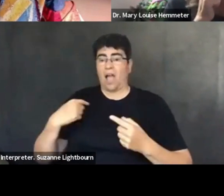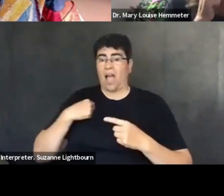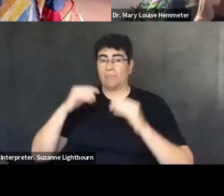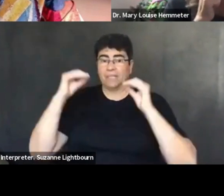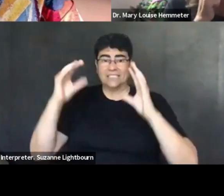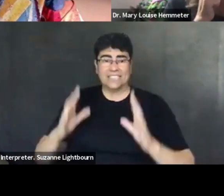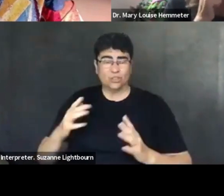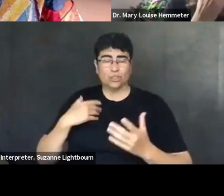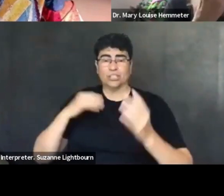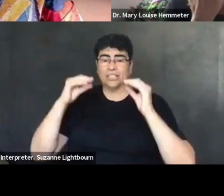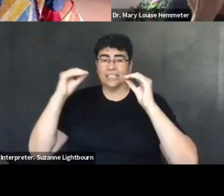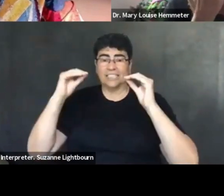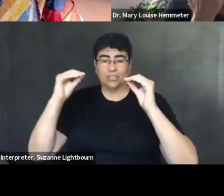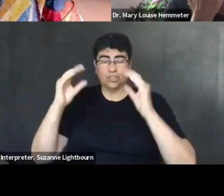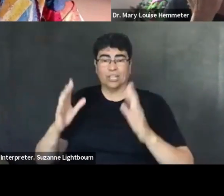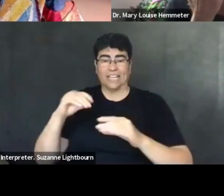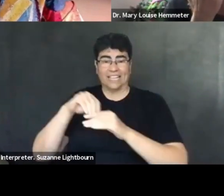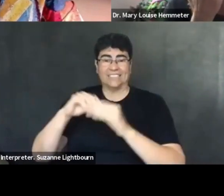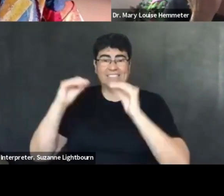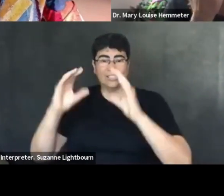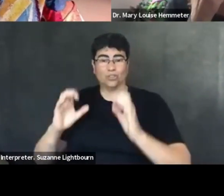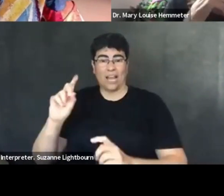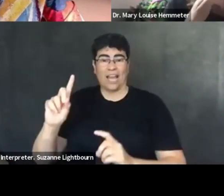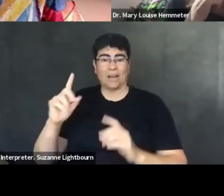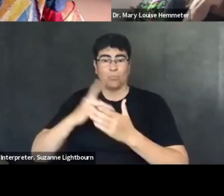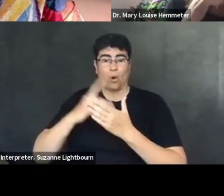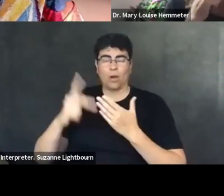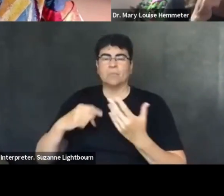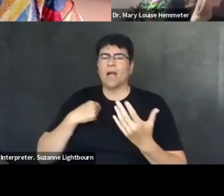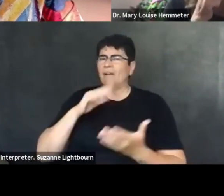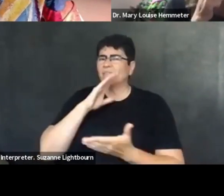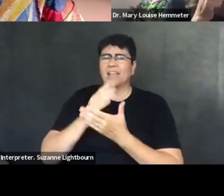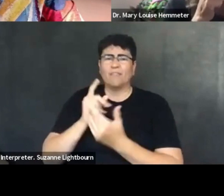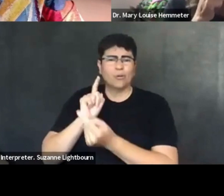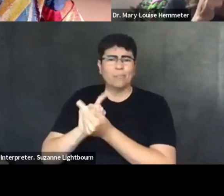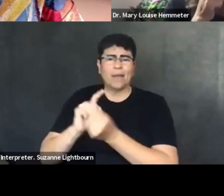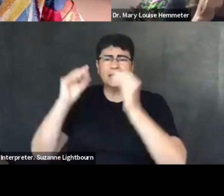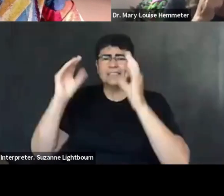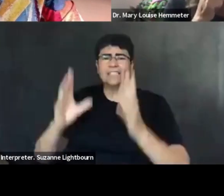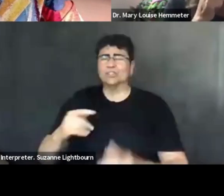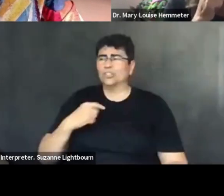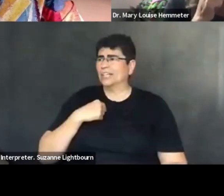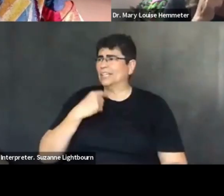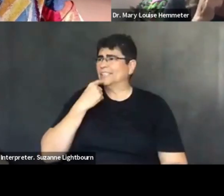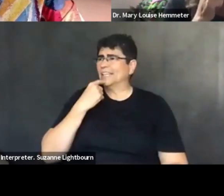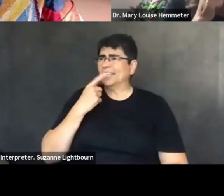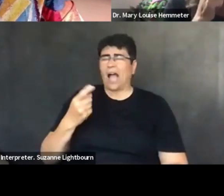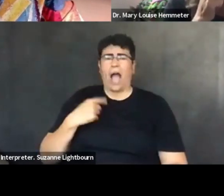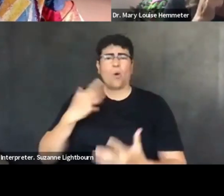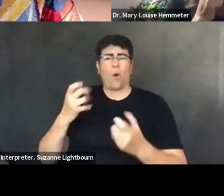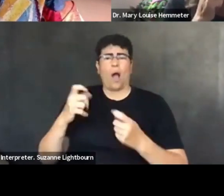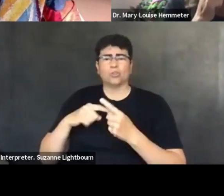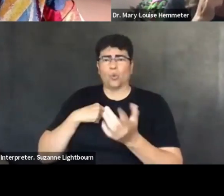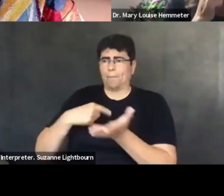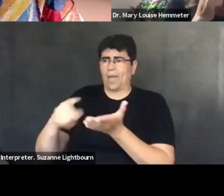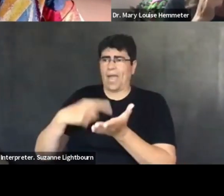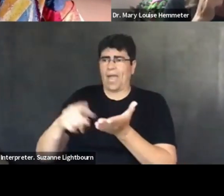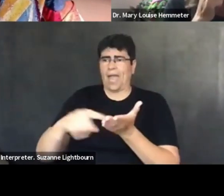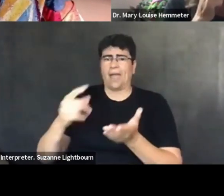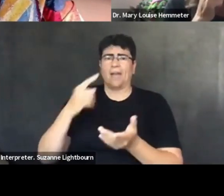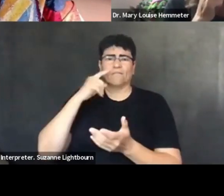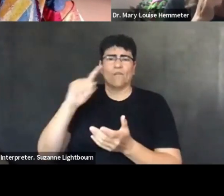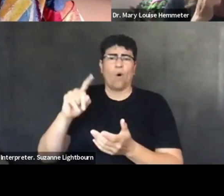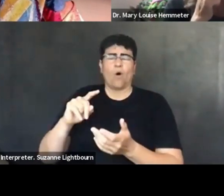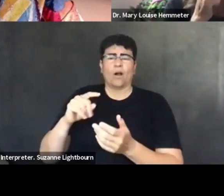I've never met a teacher who said, I want to get my degree, pay all of this money, take out student loans so that I can